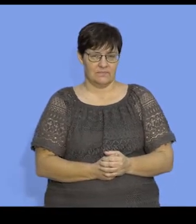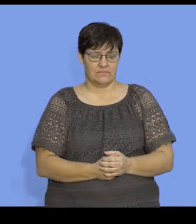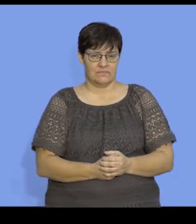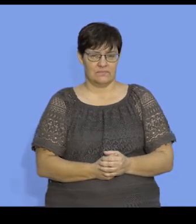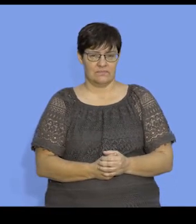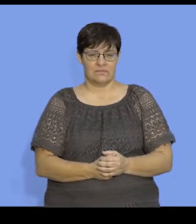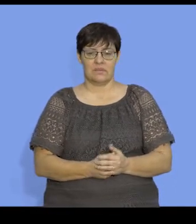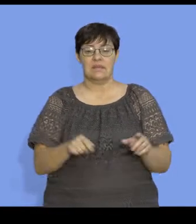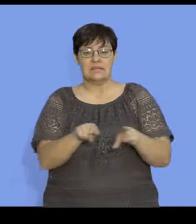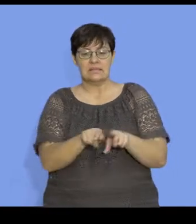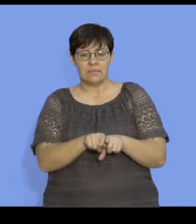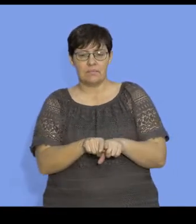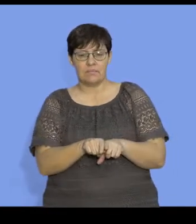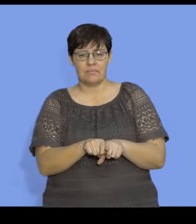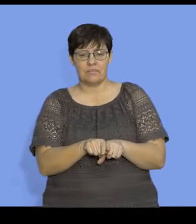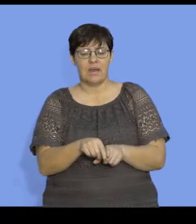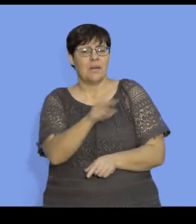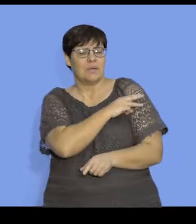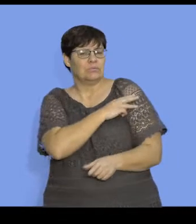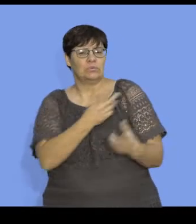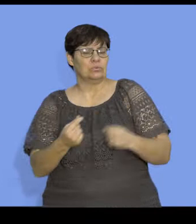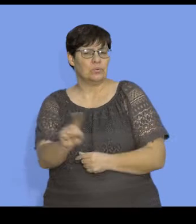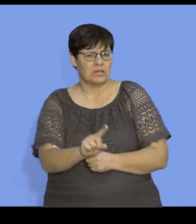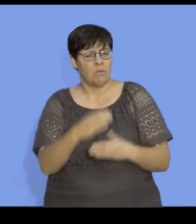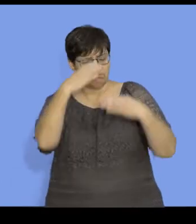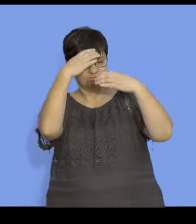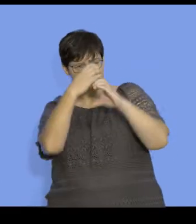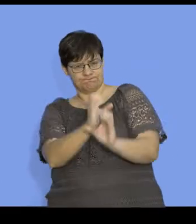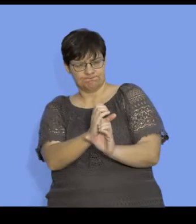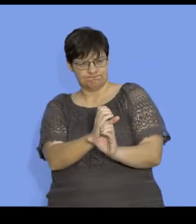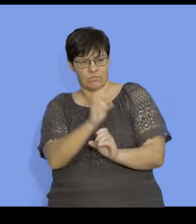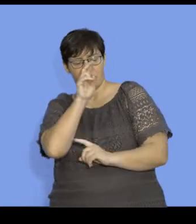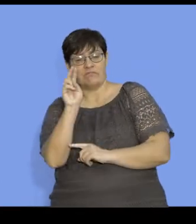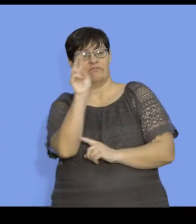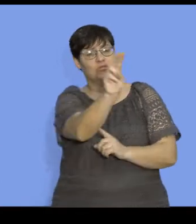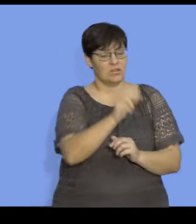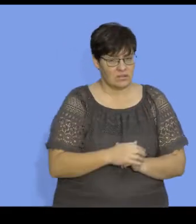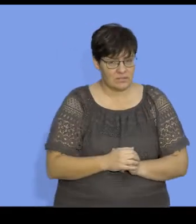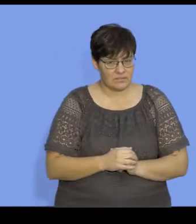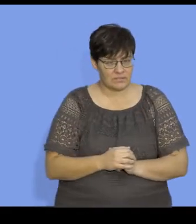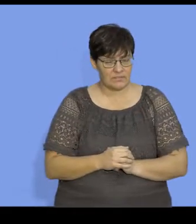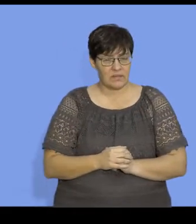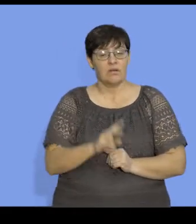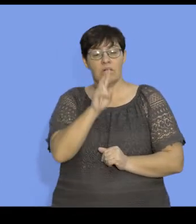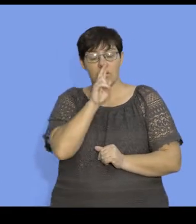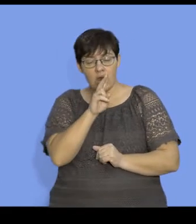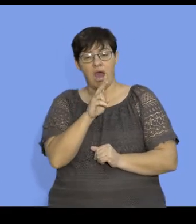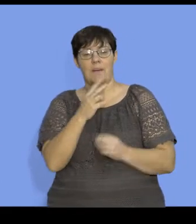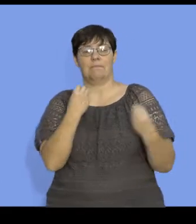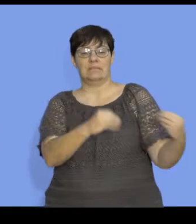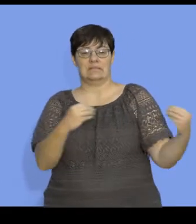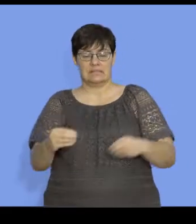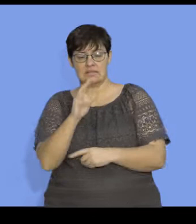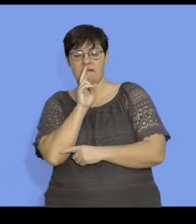Again, what will management do when they are forecasting? They will look at the enterprise